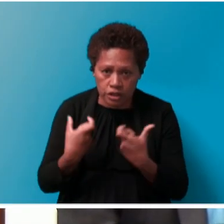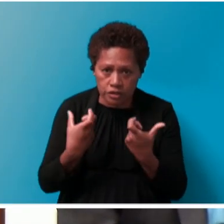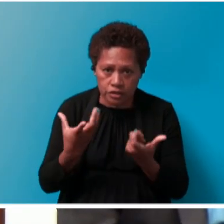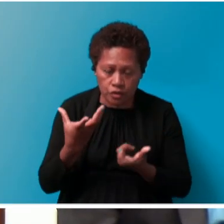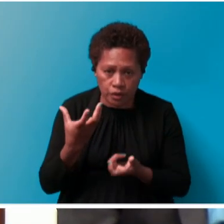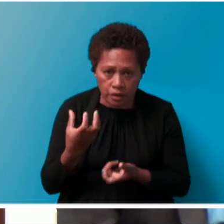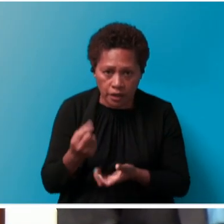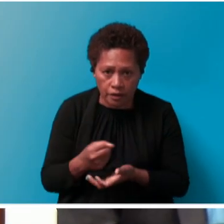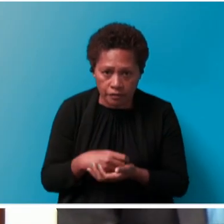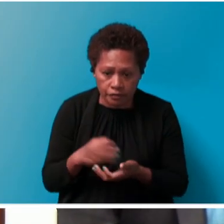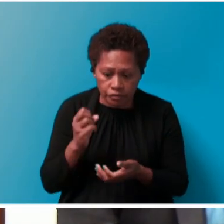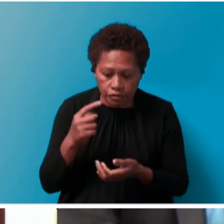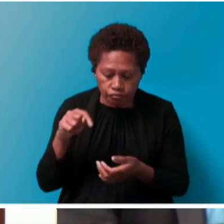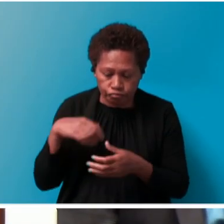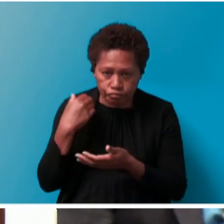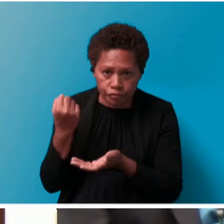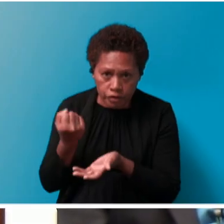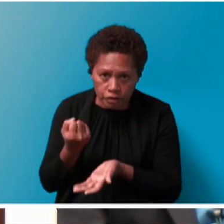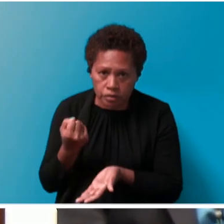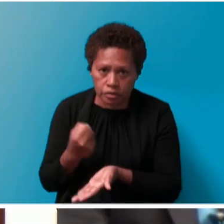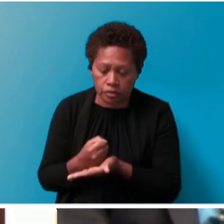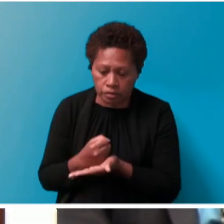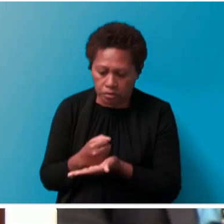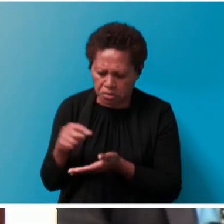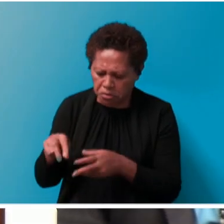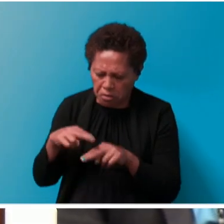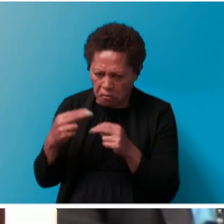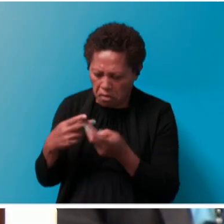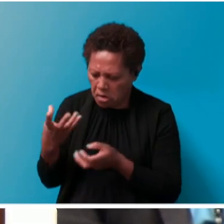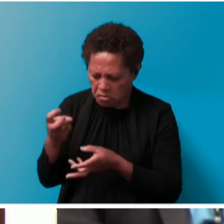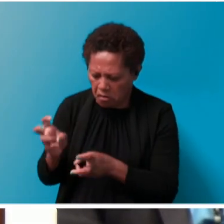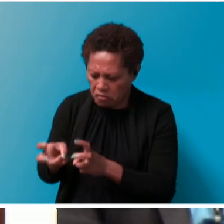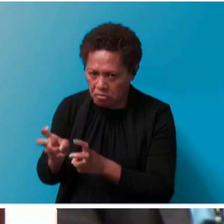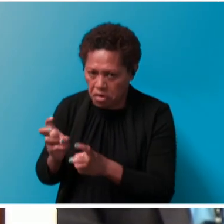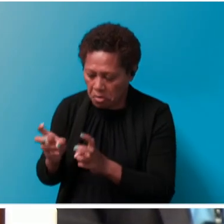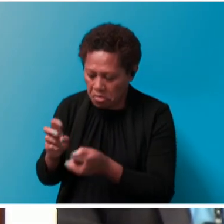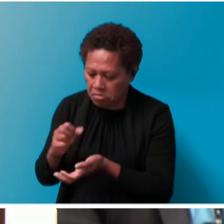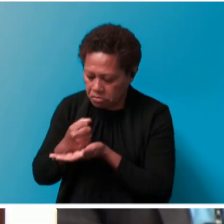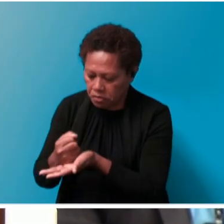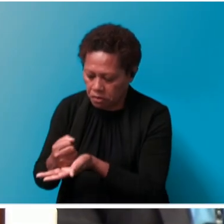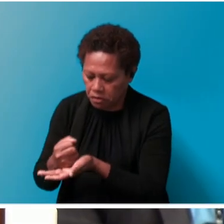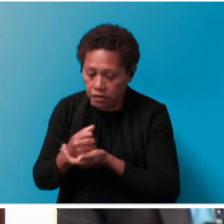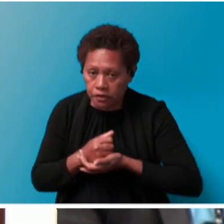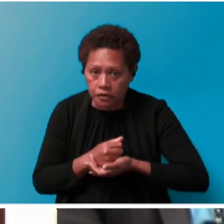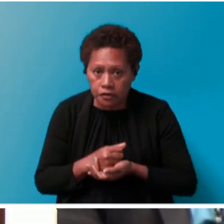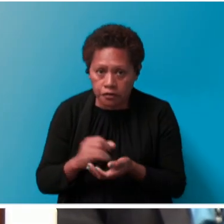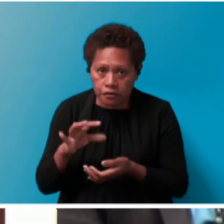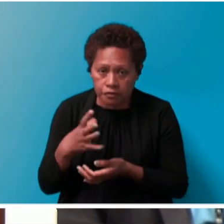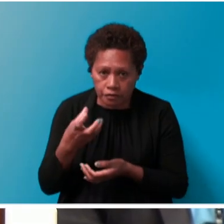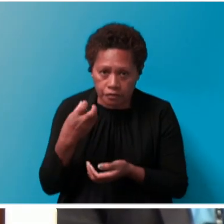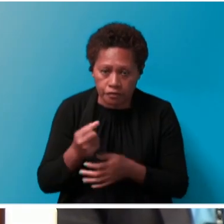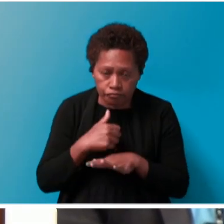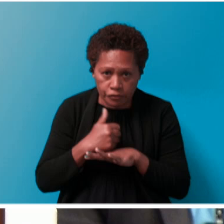working diligently to ensure that affected families are supported. Mr. Speaker, sir, I reaffirm the coalition government's